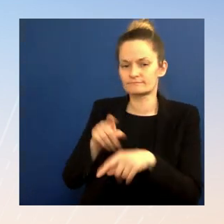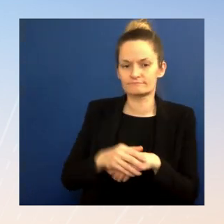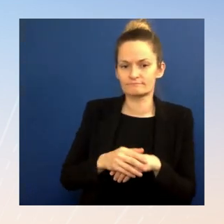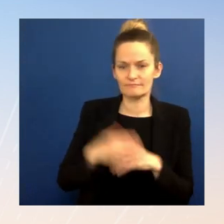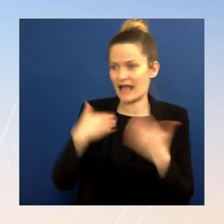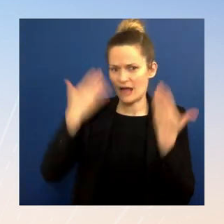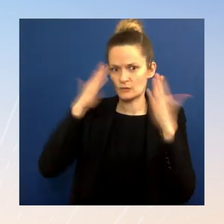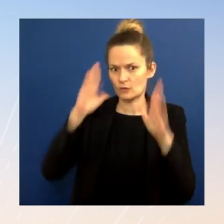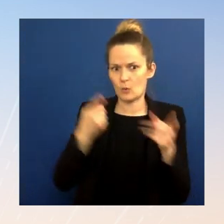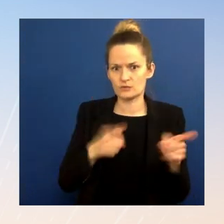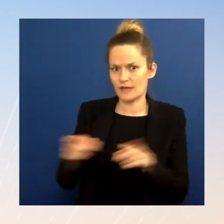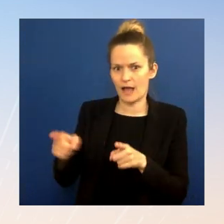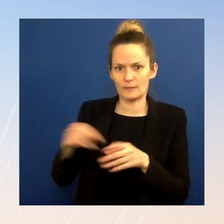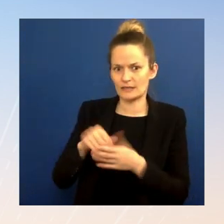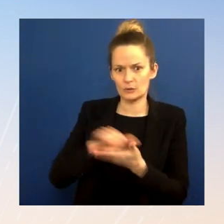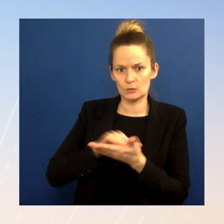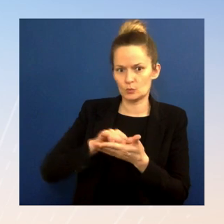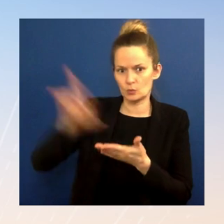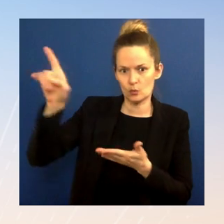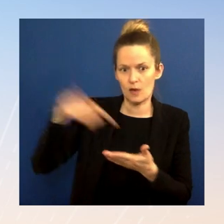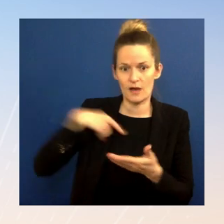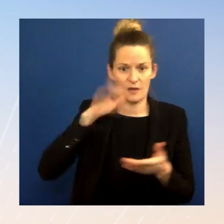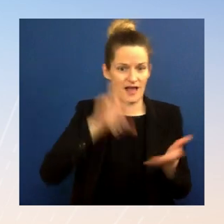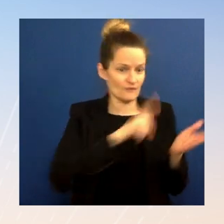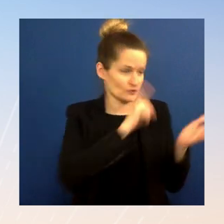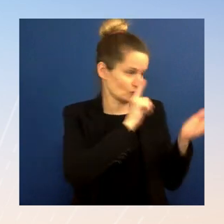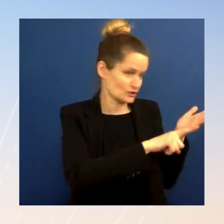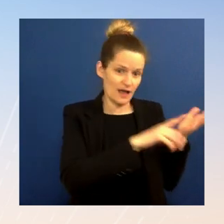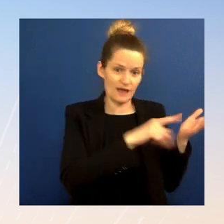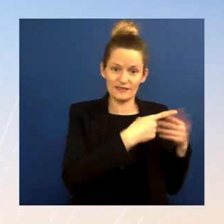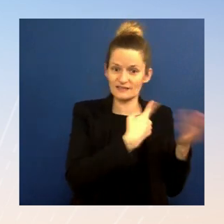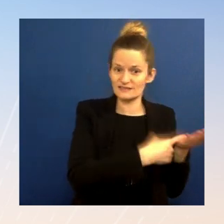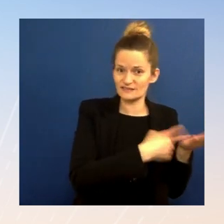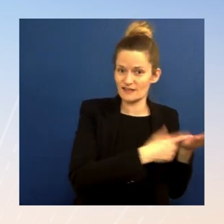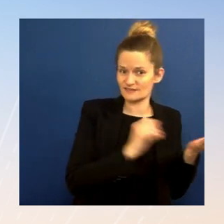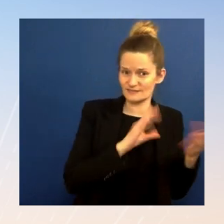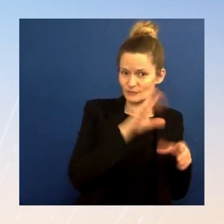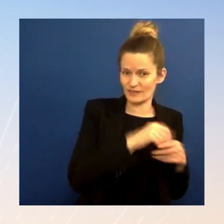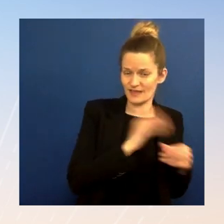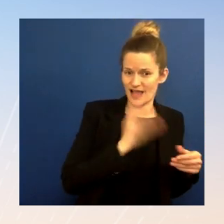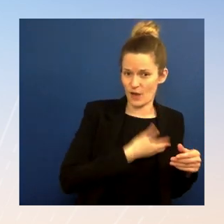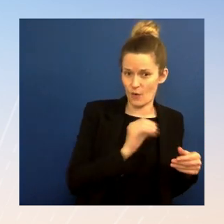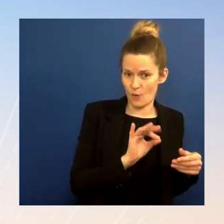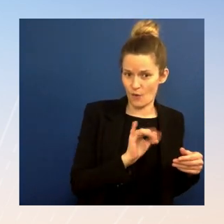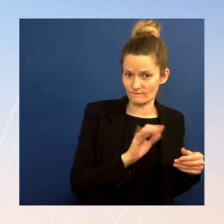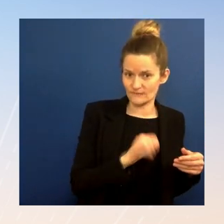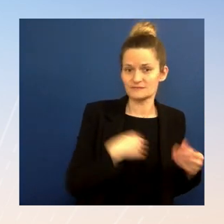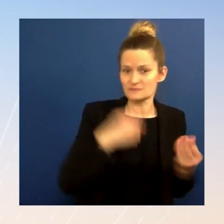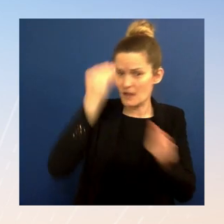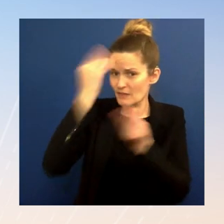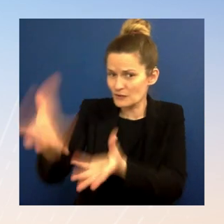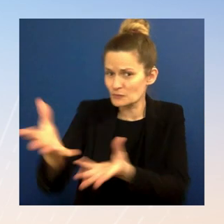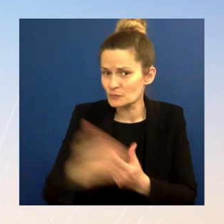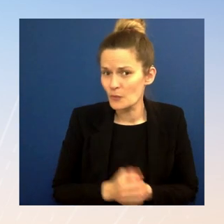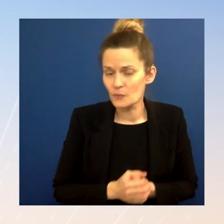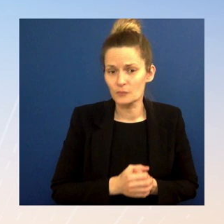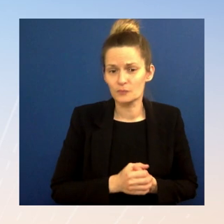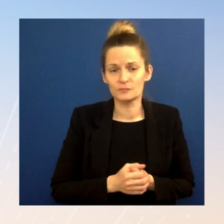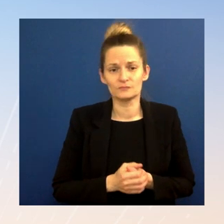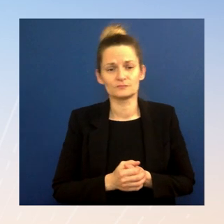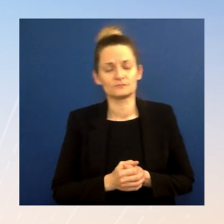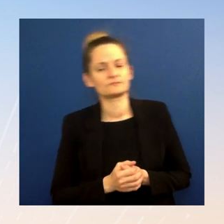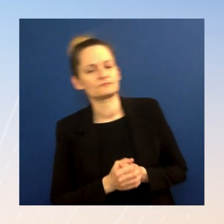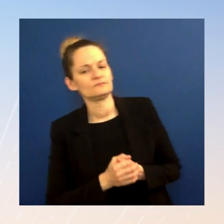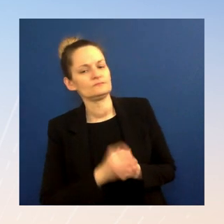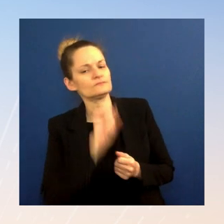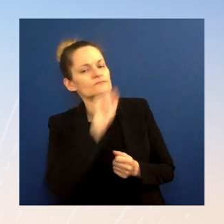counsel's office about that. We'll get back to you. Go ahead. Yeah, so the Chinese have been very public about how they're going to continue their normal economic activity with Russia. Is